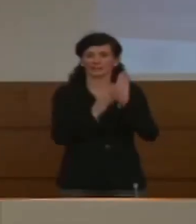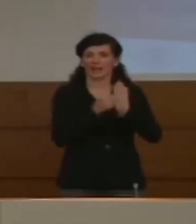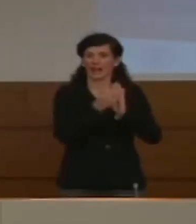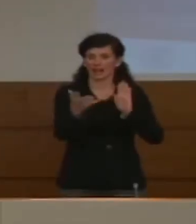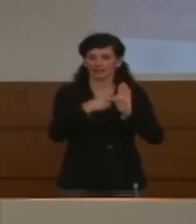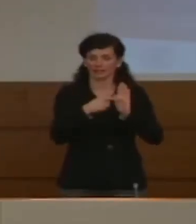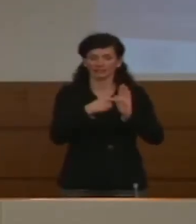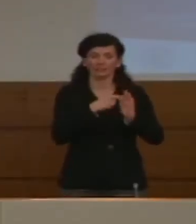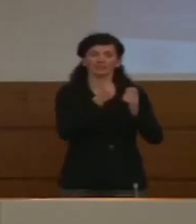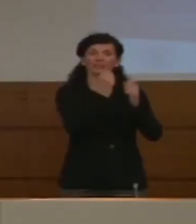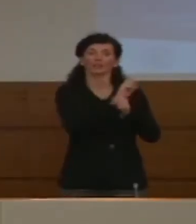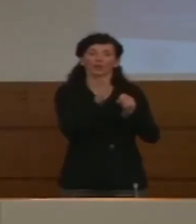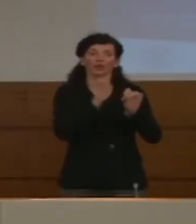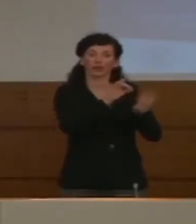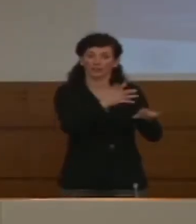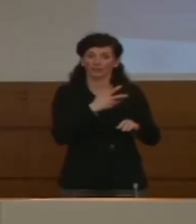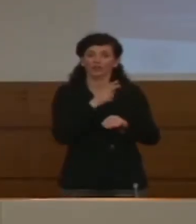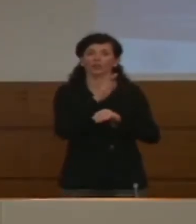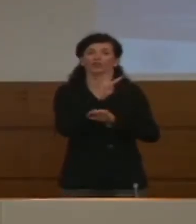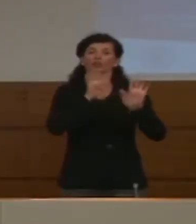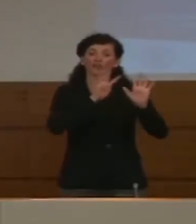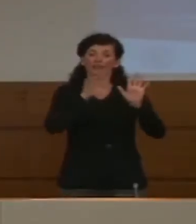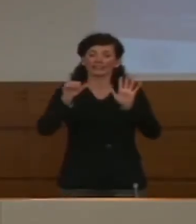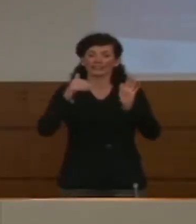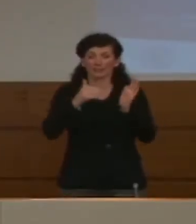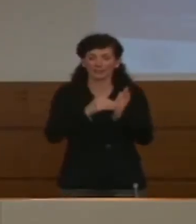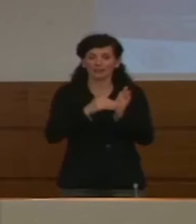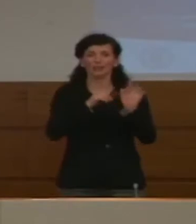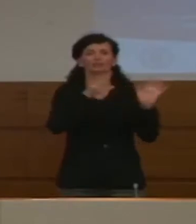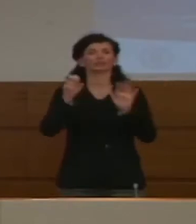Today, the total number of positive people is